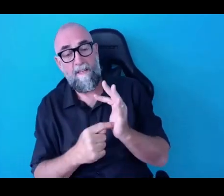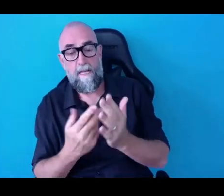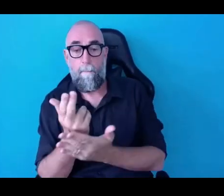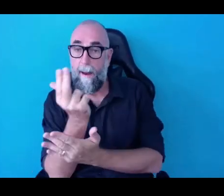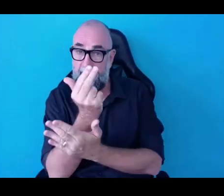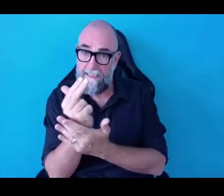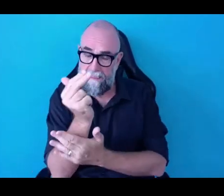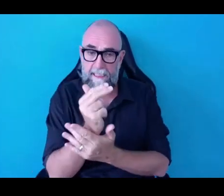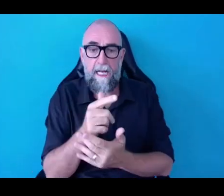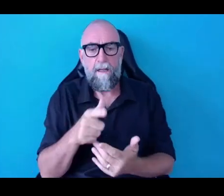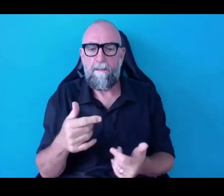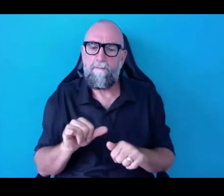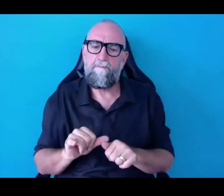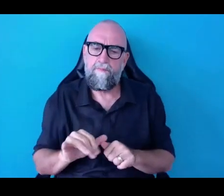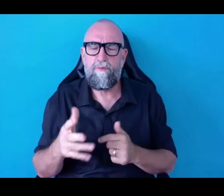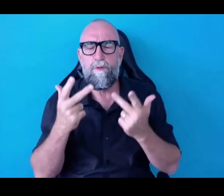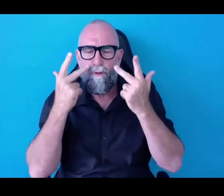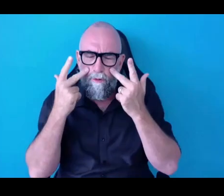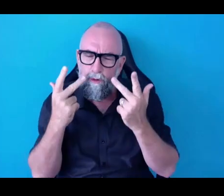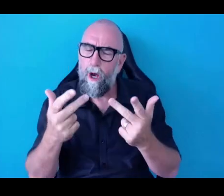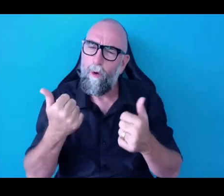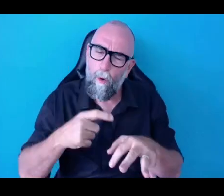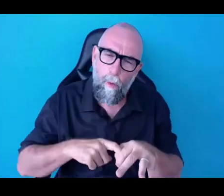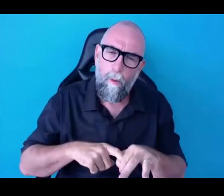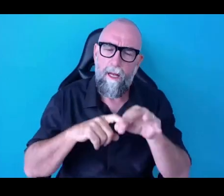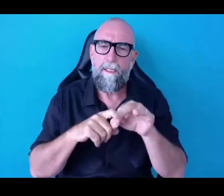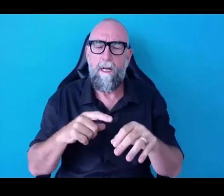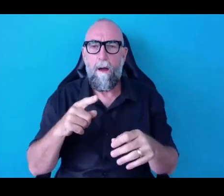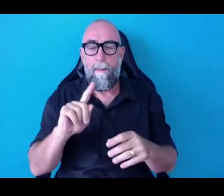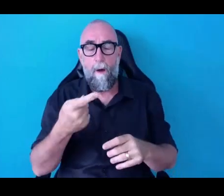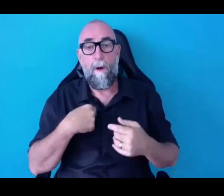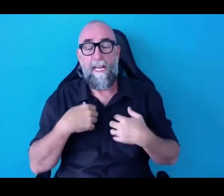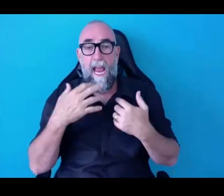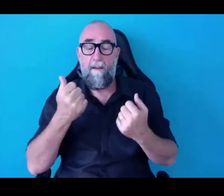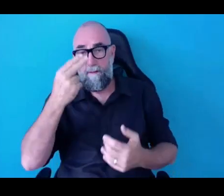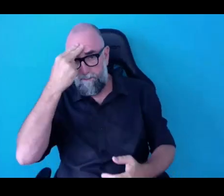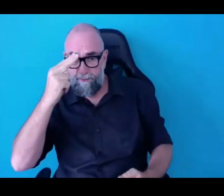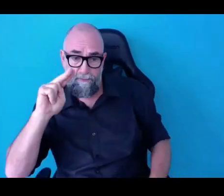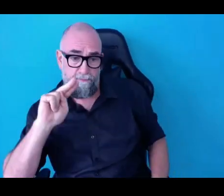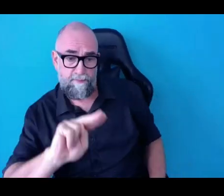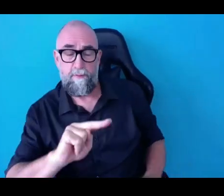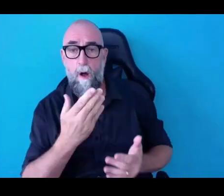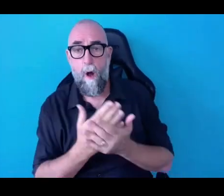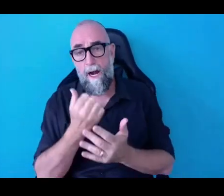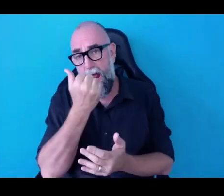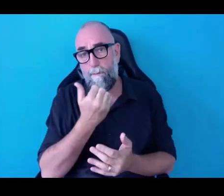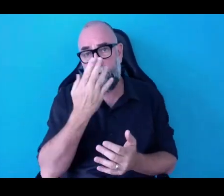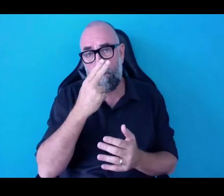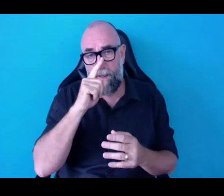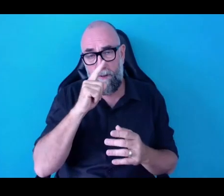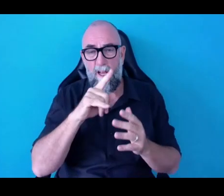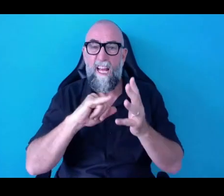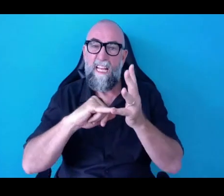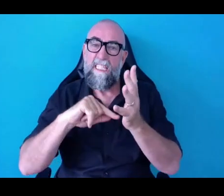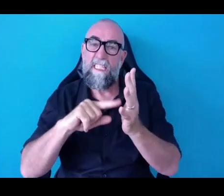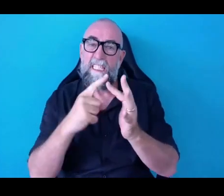anachronistic quality key to recognising visual stereotypes of Aboriginal people. Overlaid with text, the